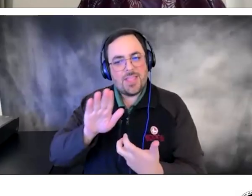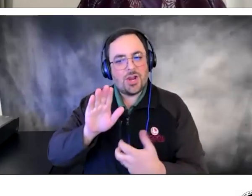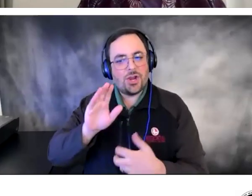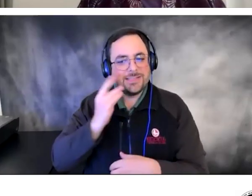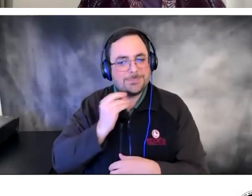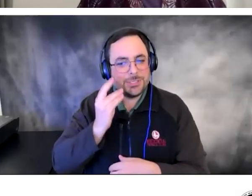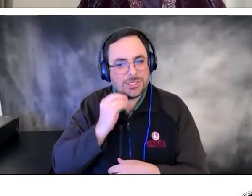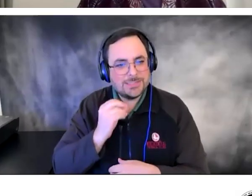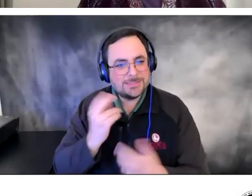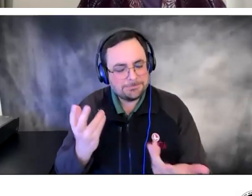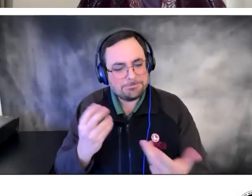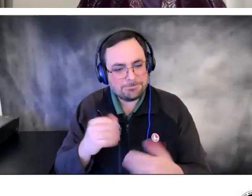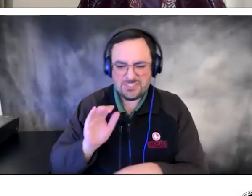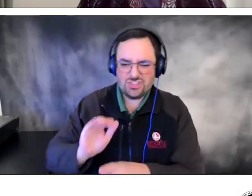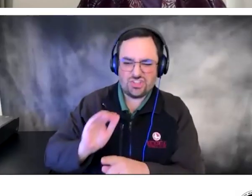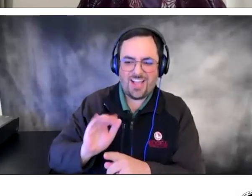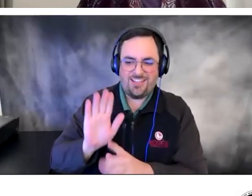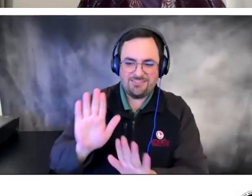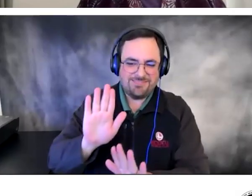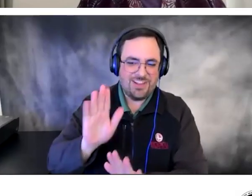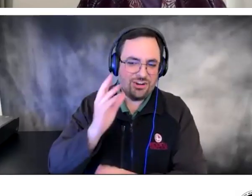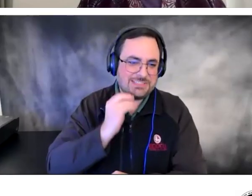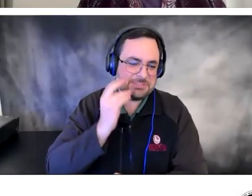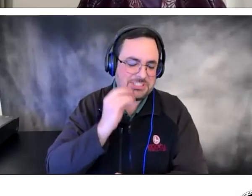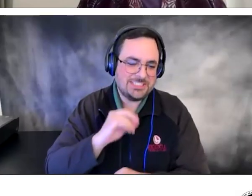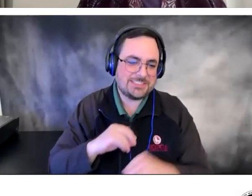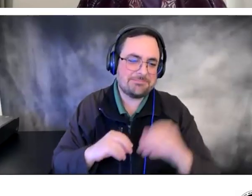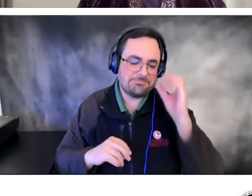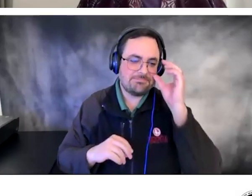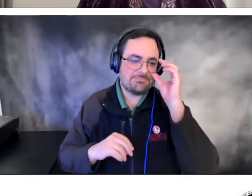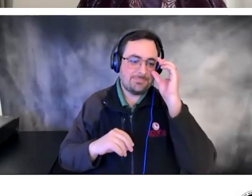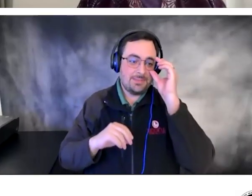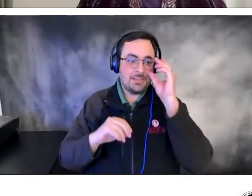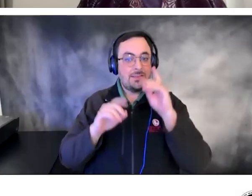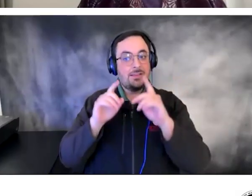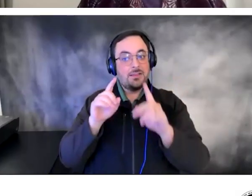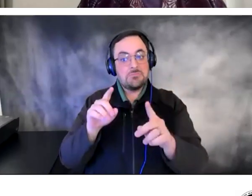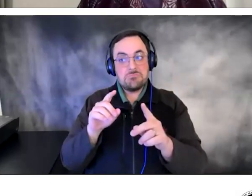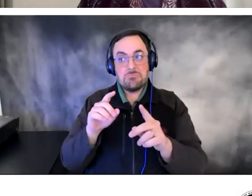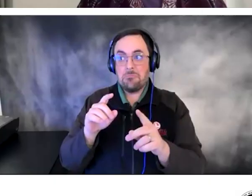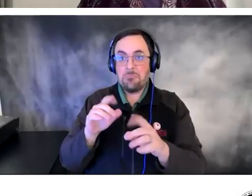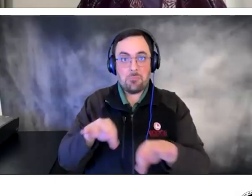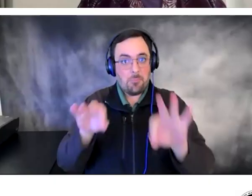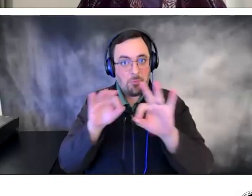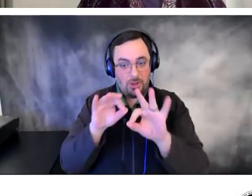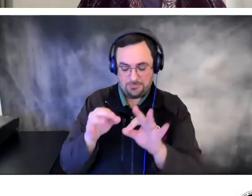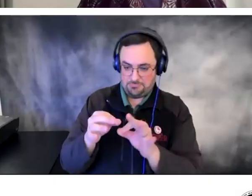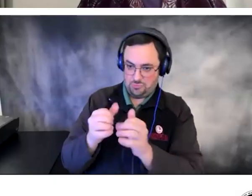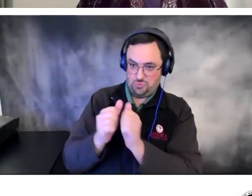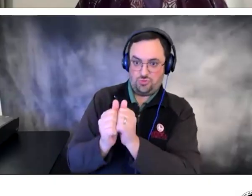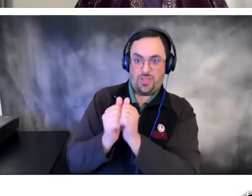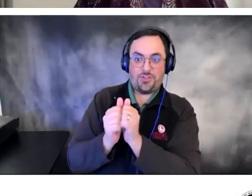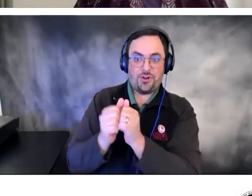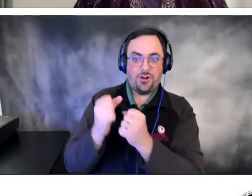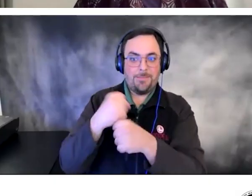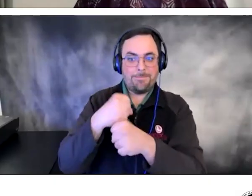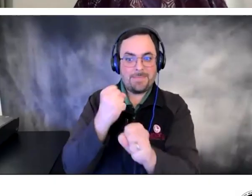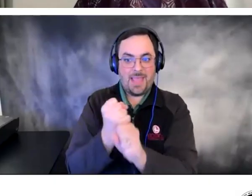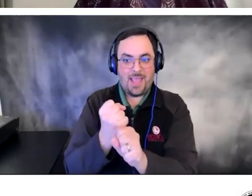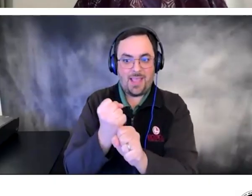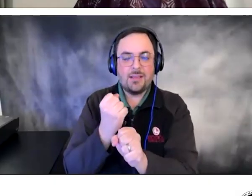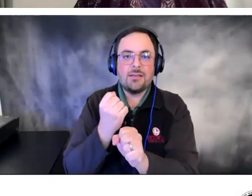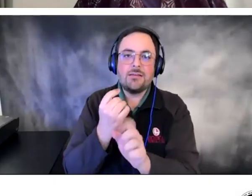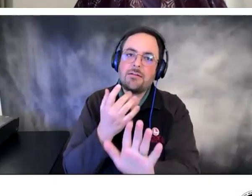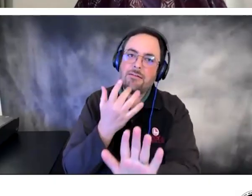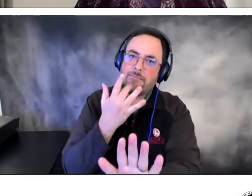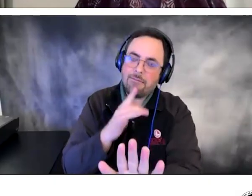child's experience or experiences. They are best if they are created with the child. You've had it, especially